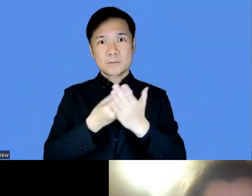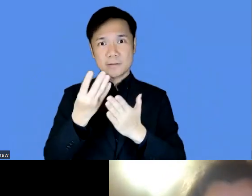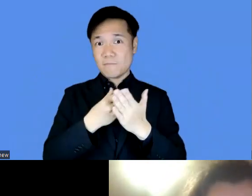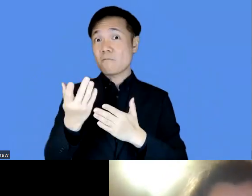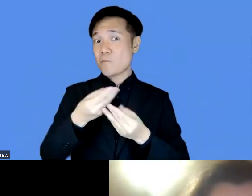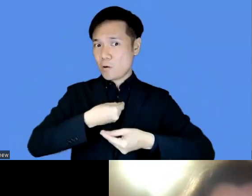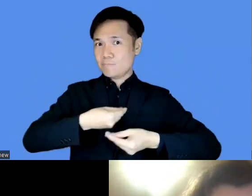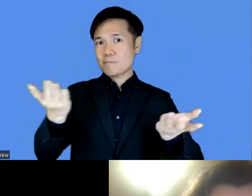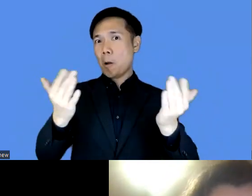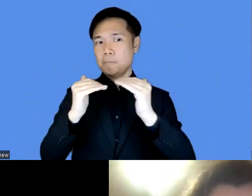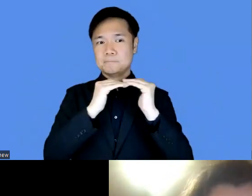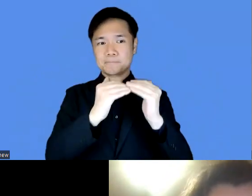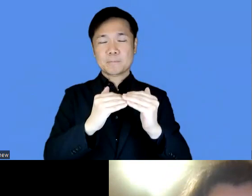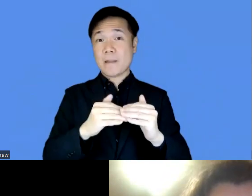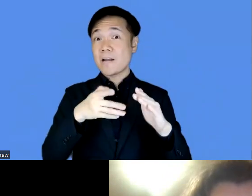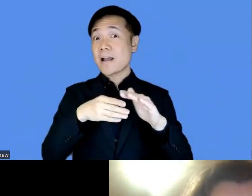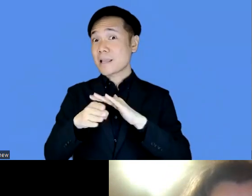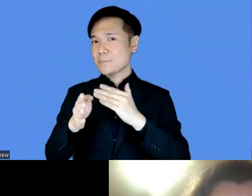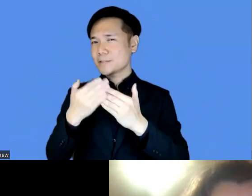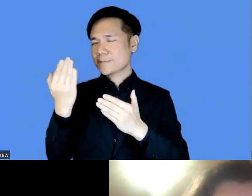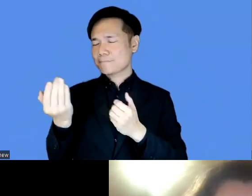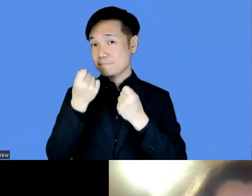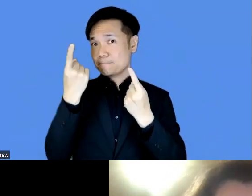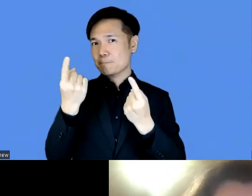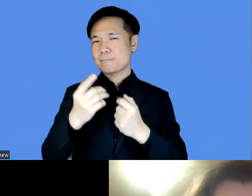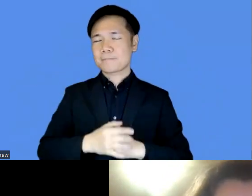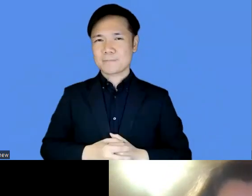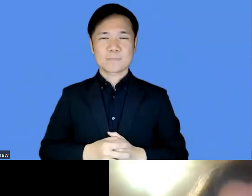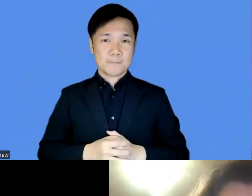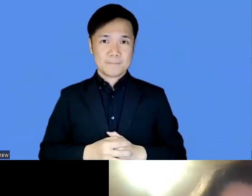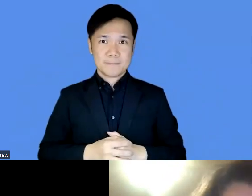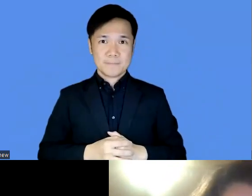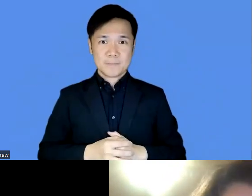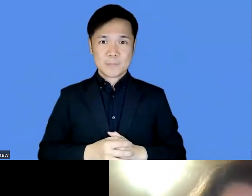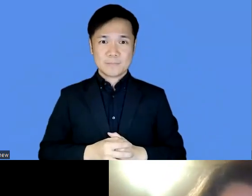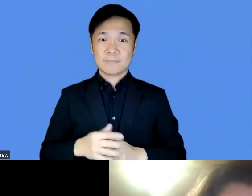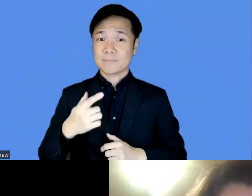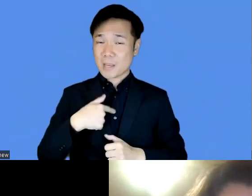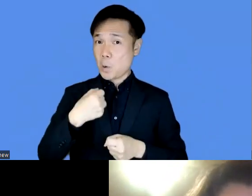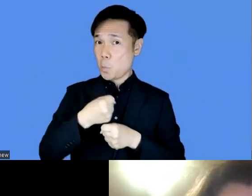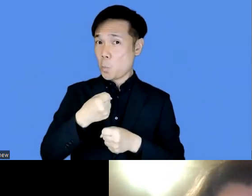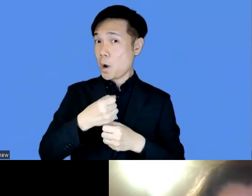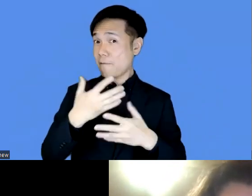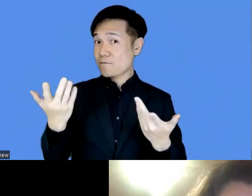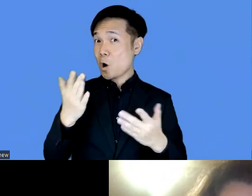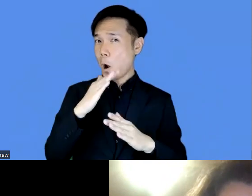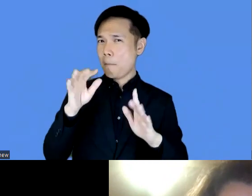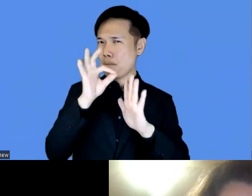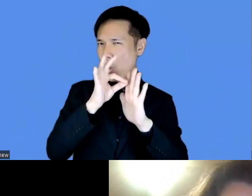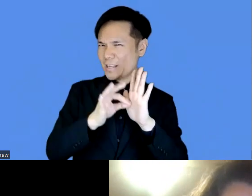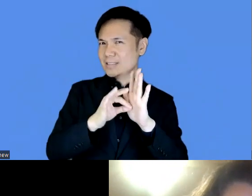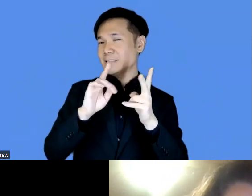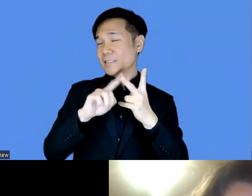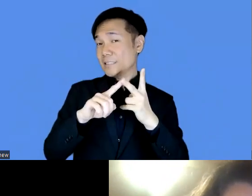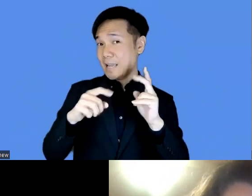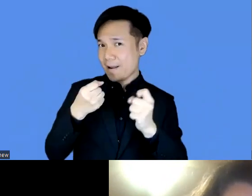available and accessible. We aim to inform debates and facilitate policy studies and advocacy